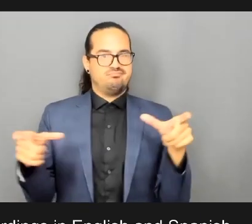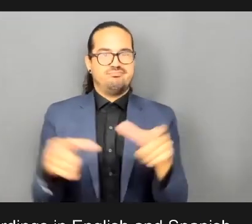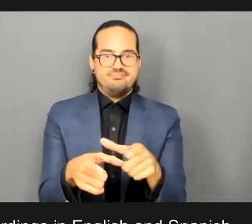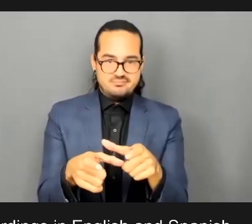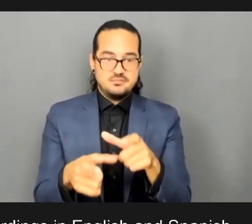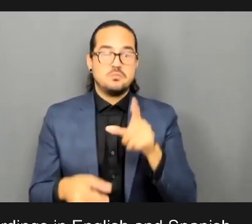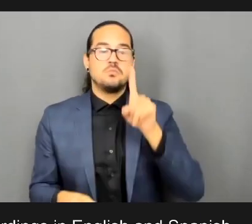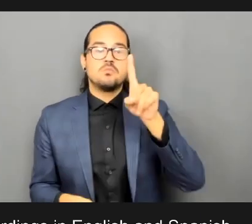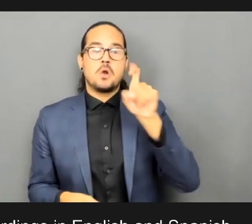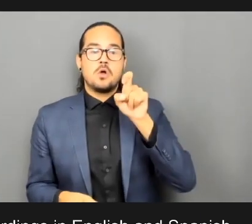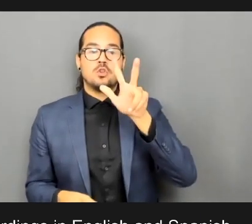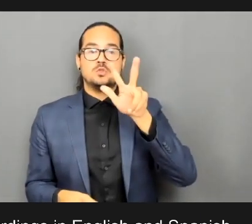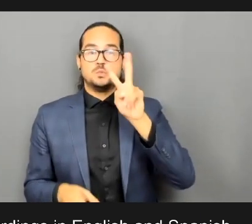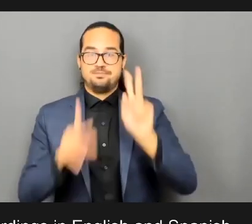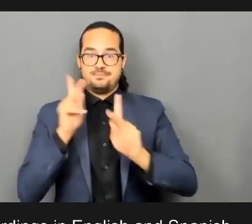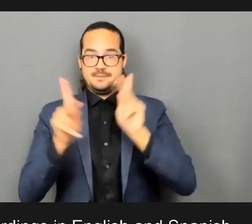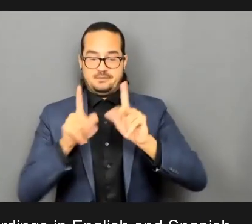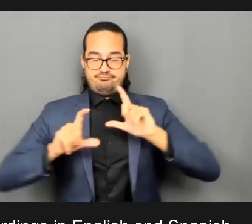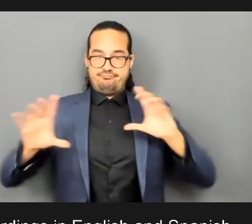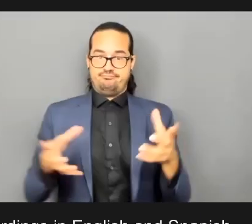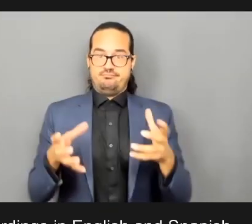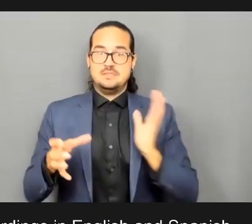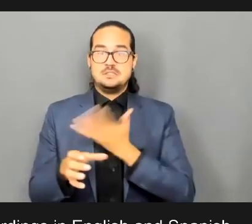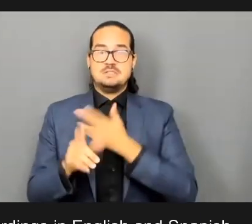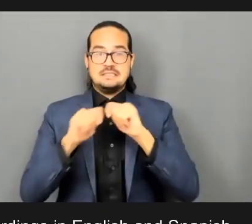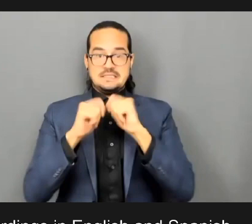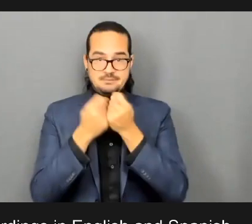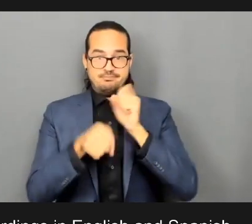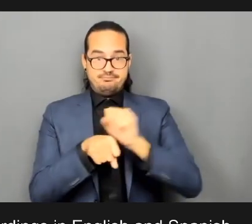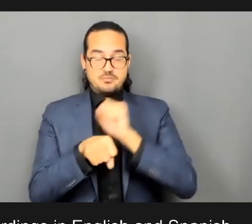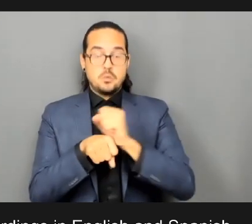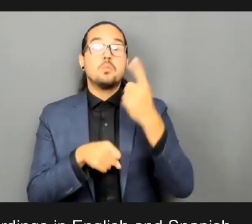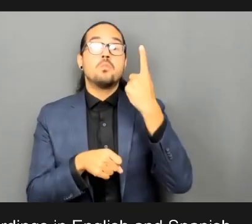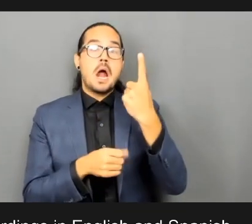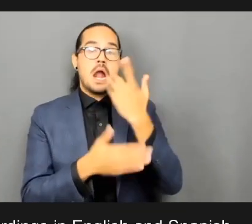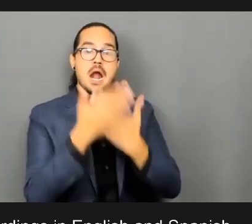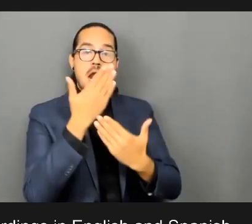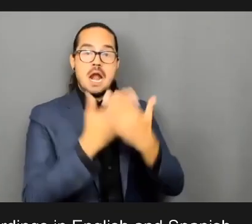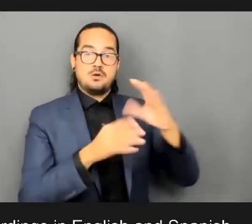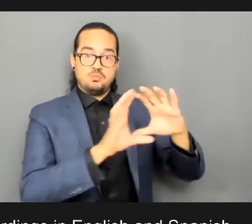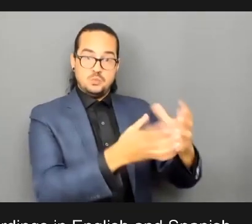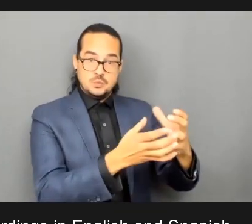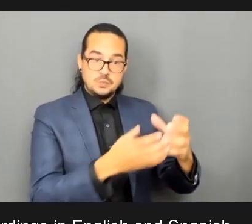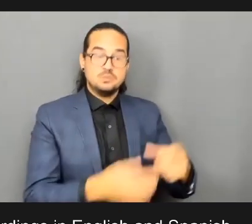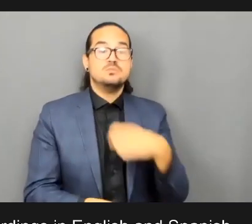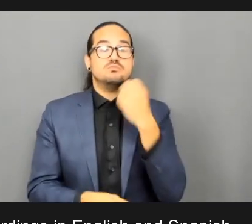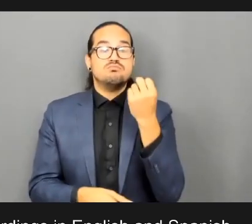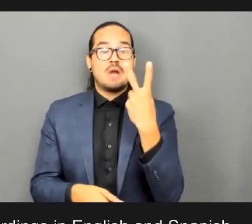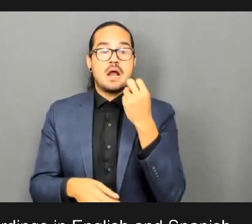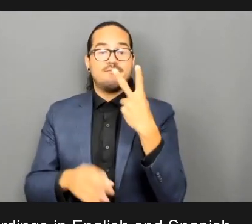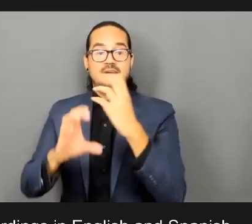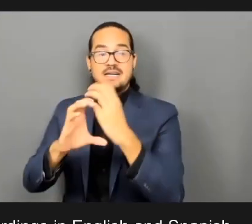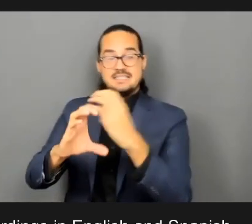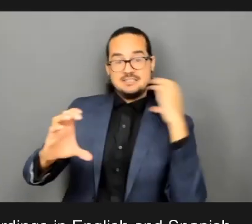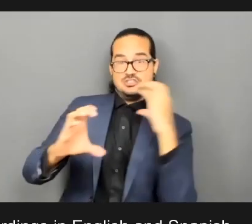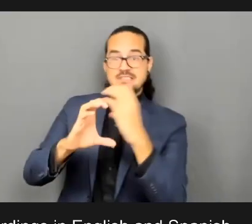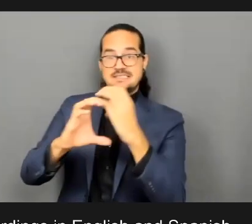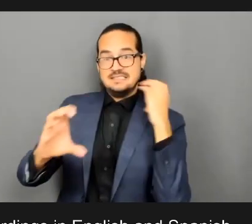moment, 1 hand crew, 12 engines, 1 helicopter, and 1 water